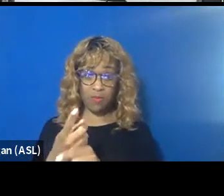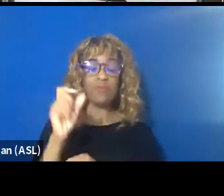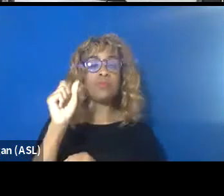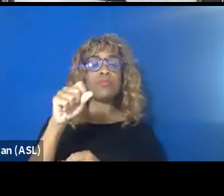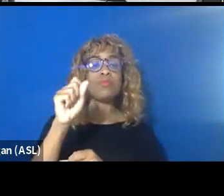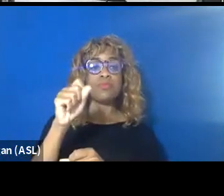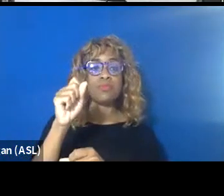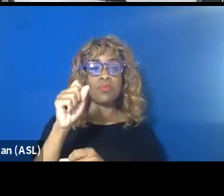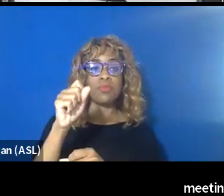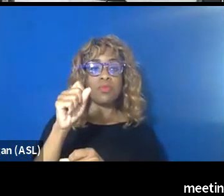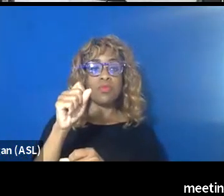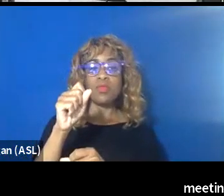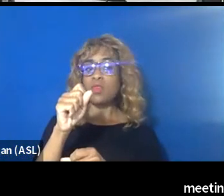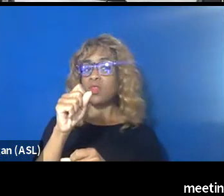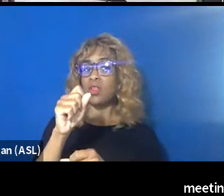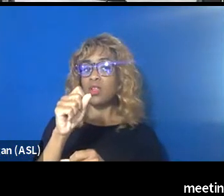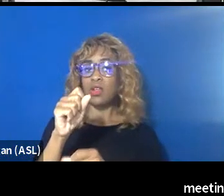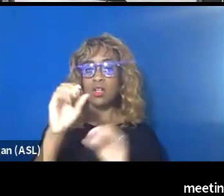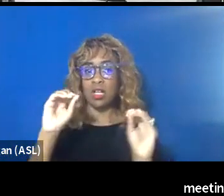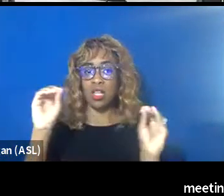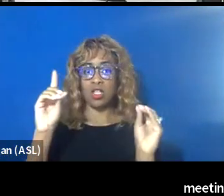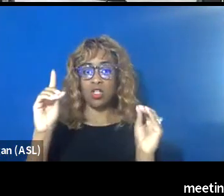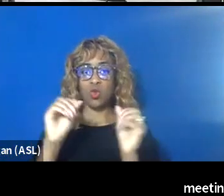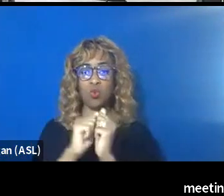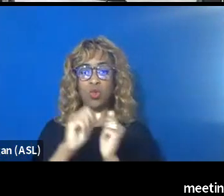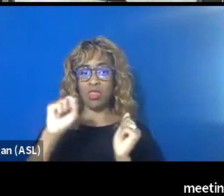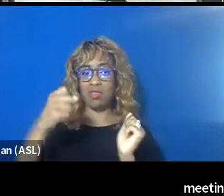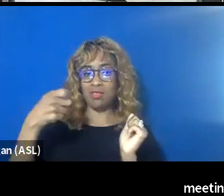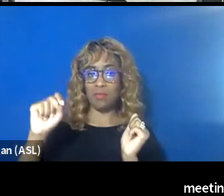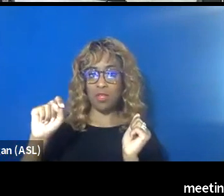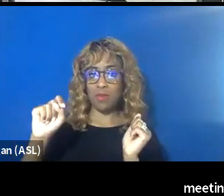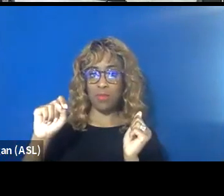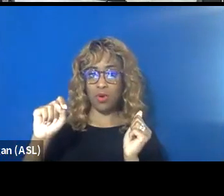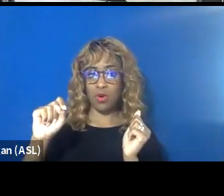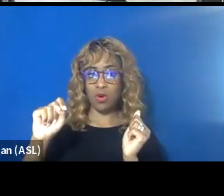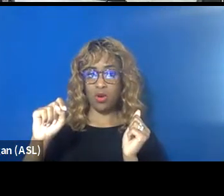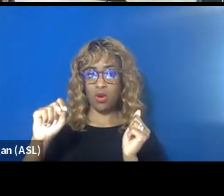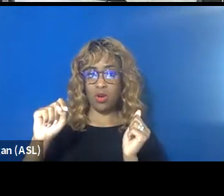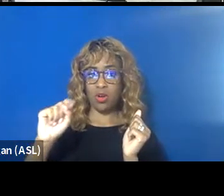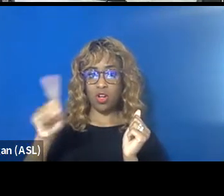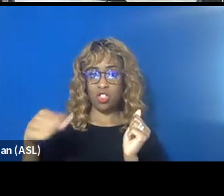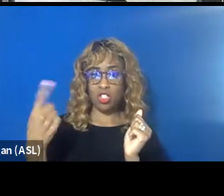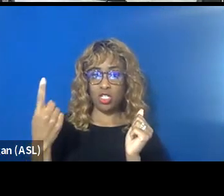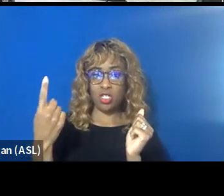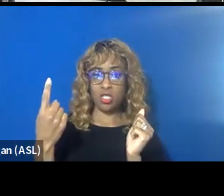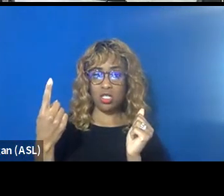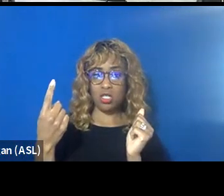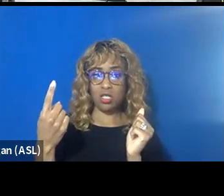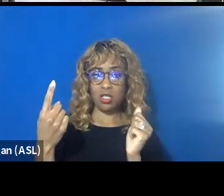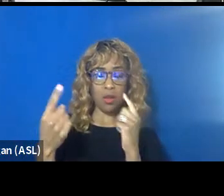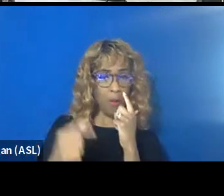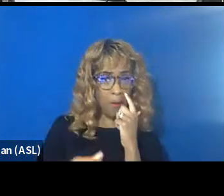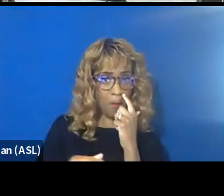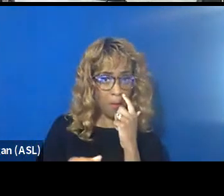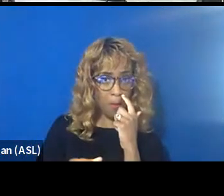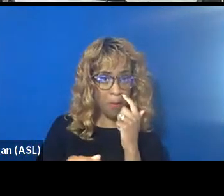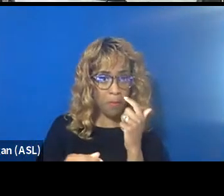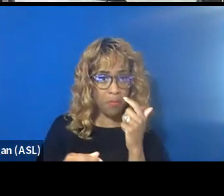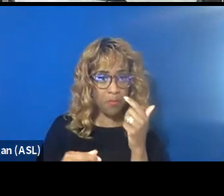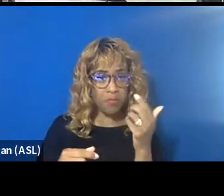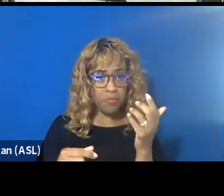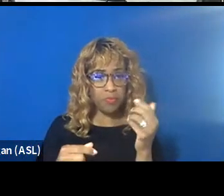It didn't have anything to do with September. It was the week